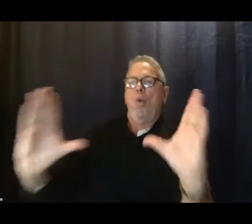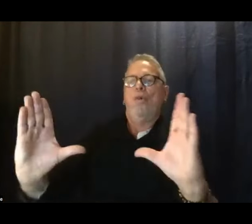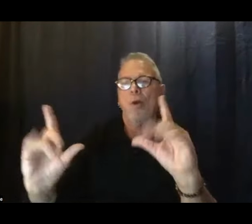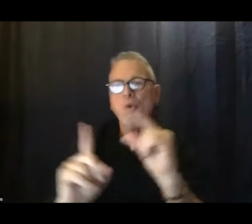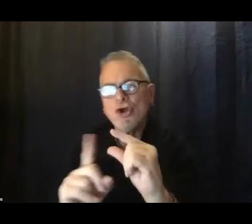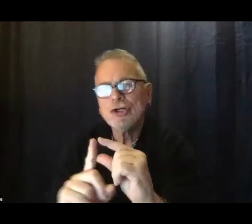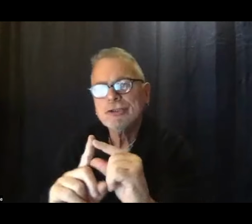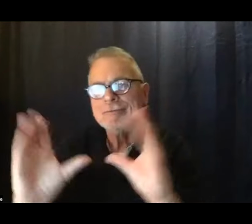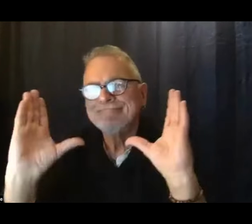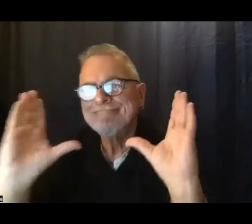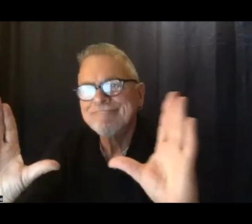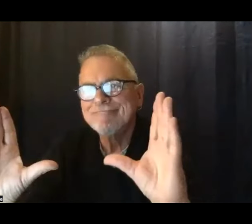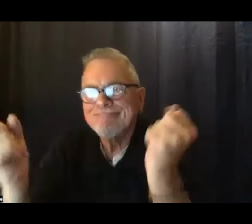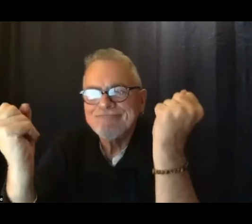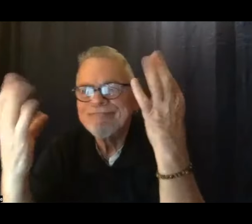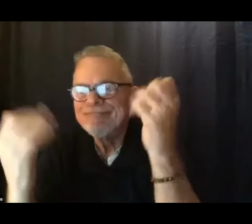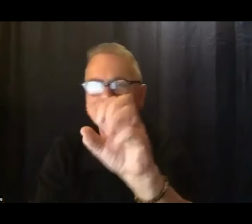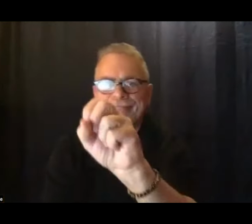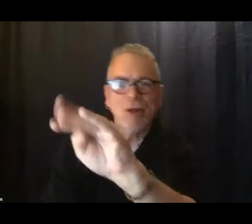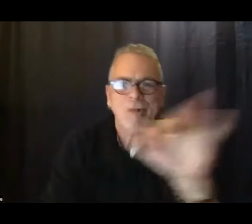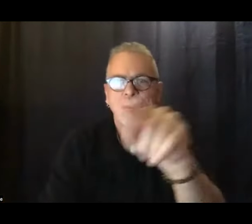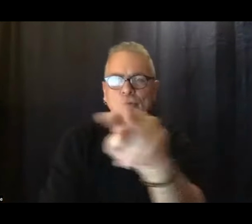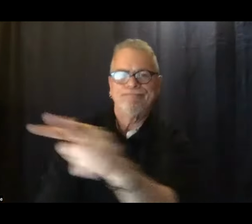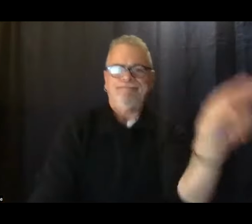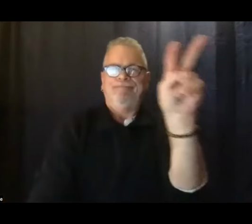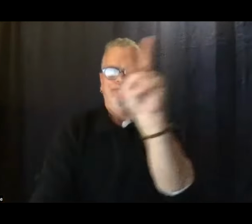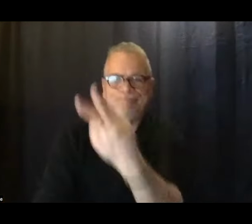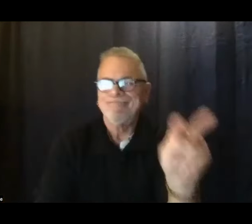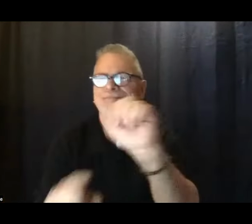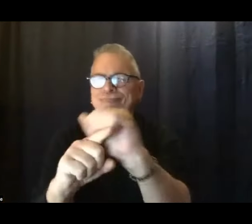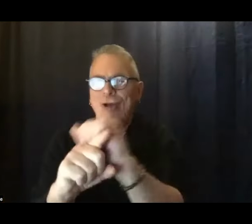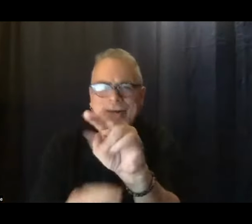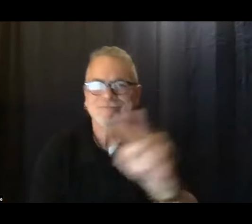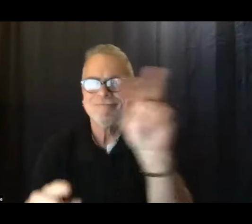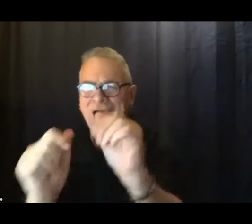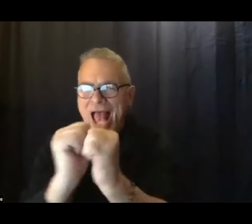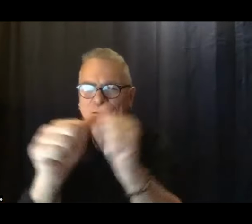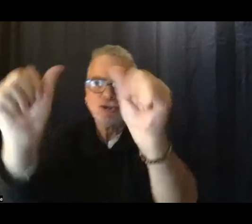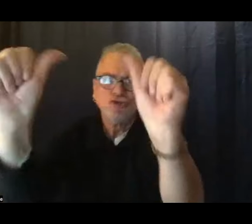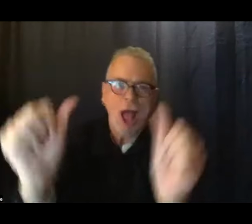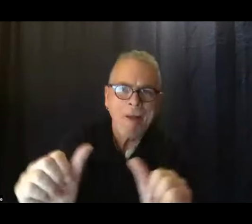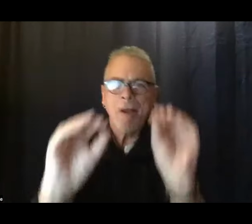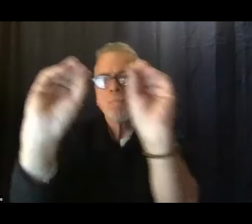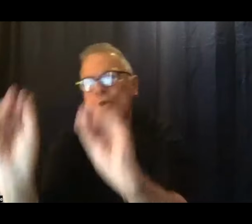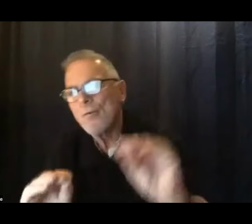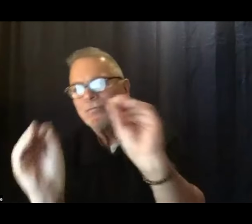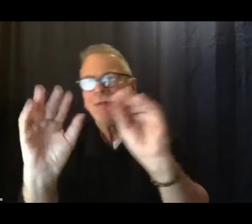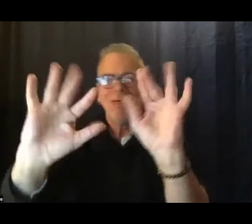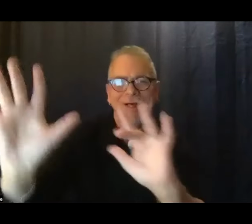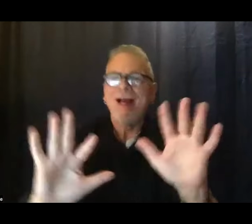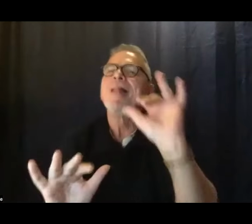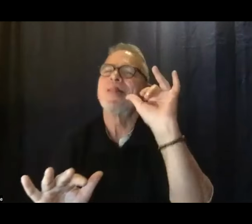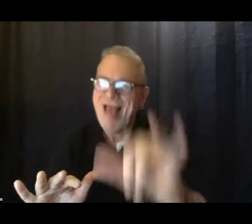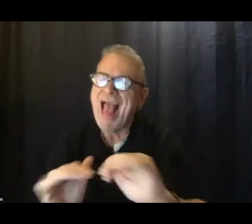to use repetition and look at the whole word, the entire shape of it. That's what you're looking at,